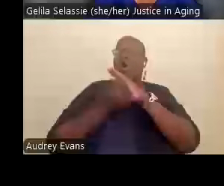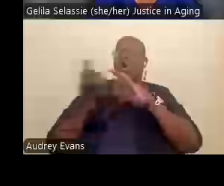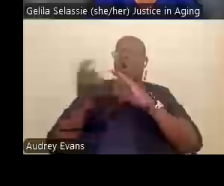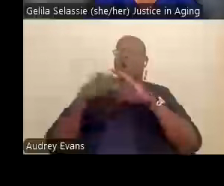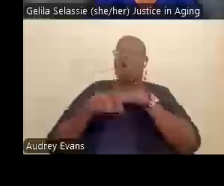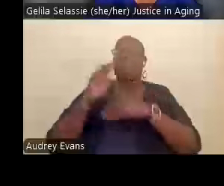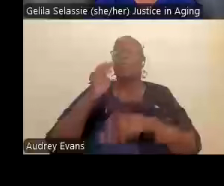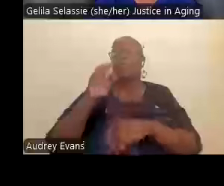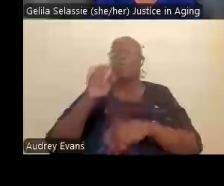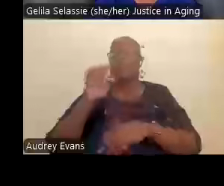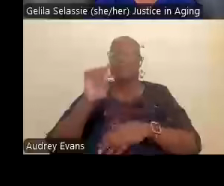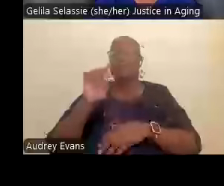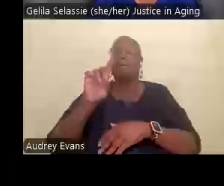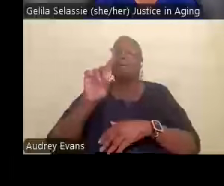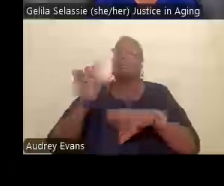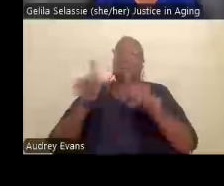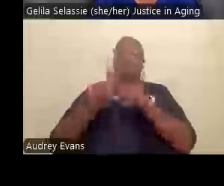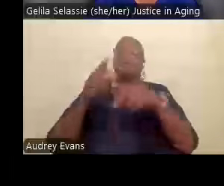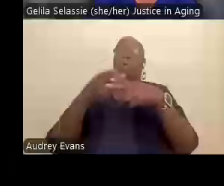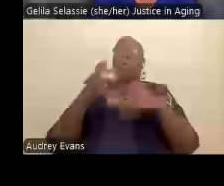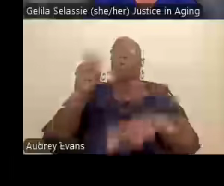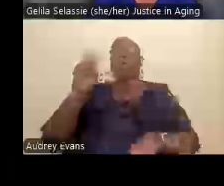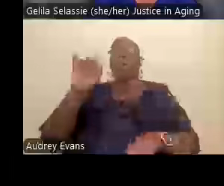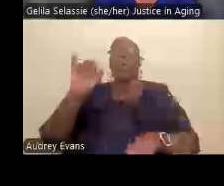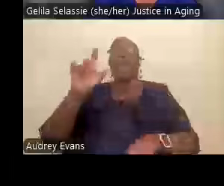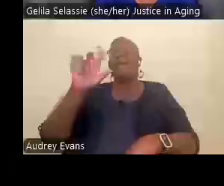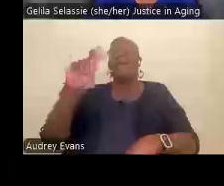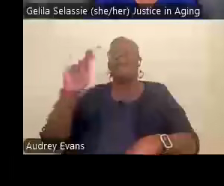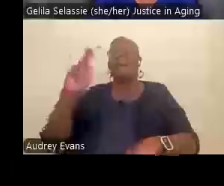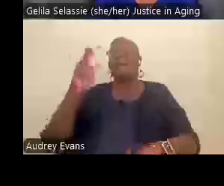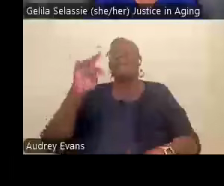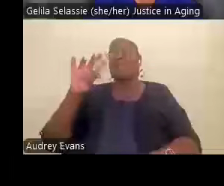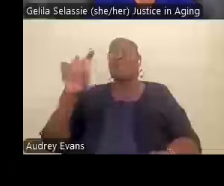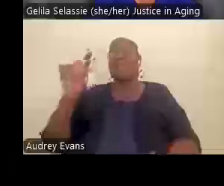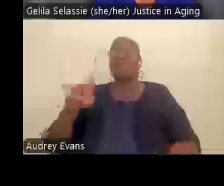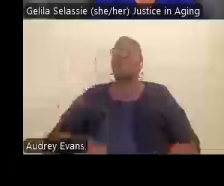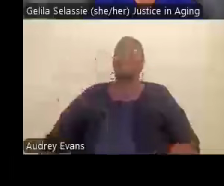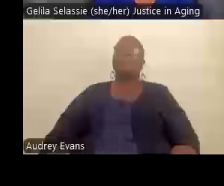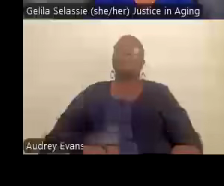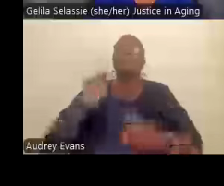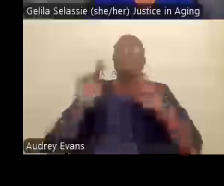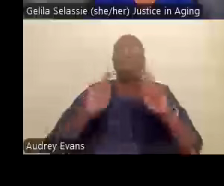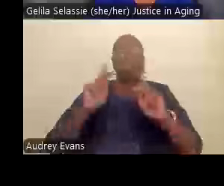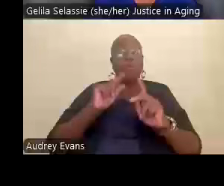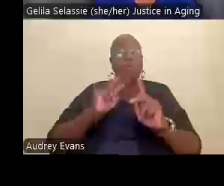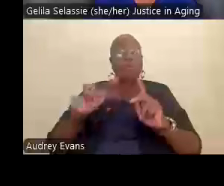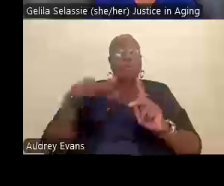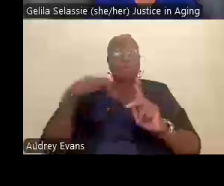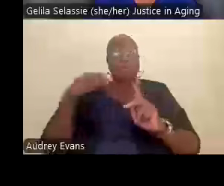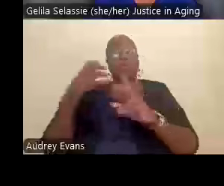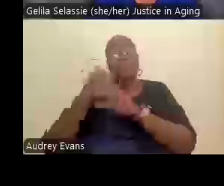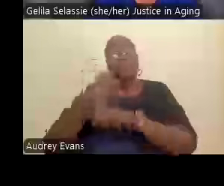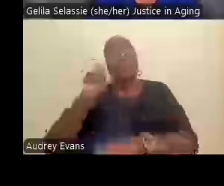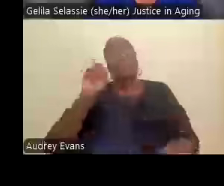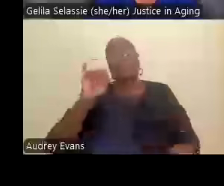into Medicaid. It's also called SSI-linked Medicaid. And people who are eligible for SSI